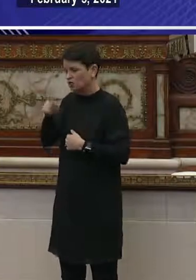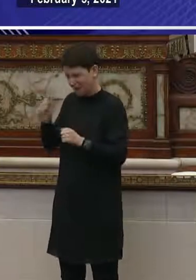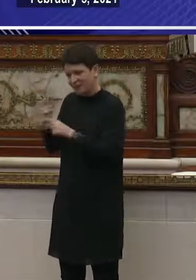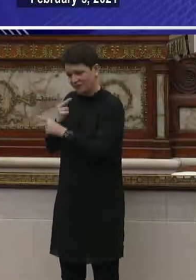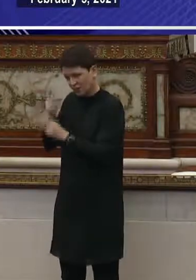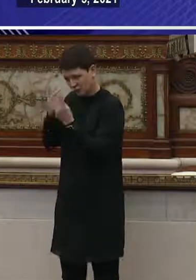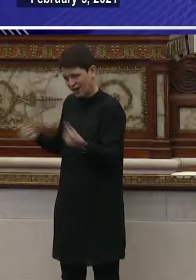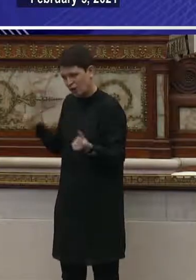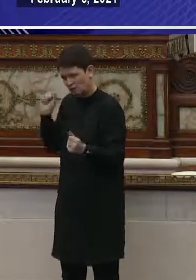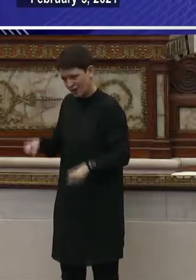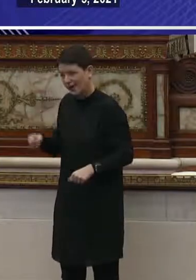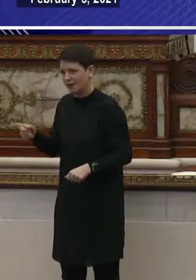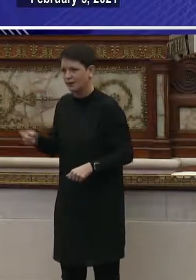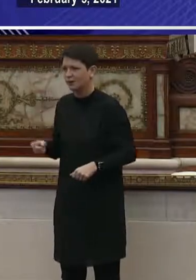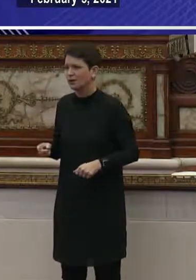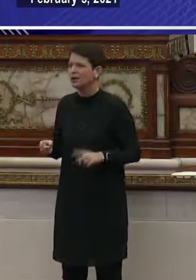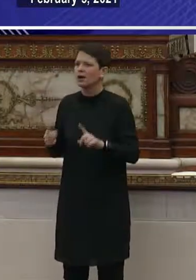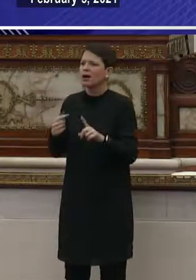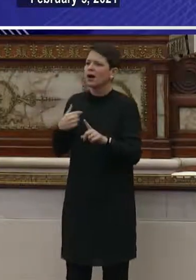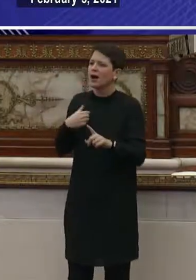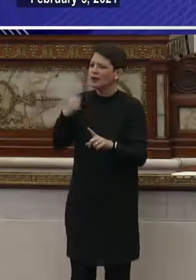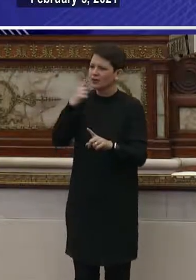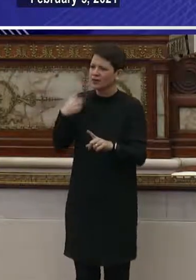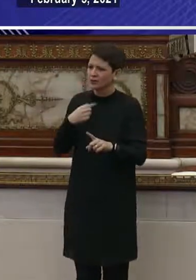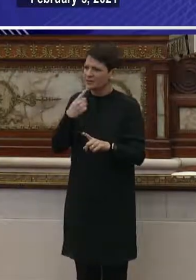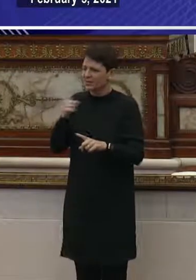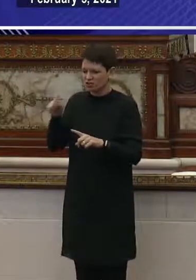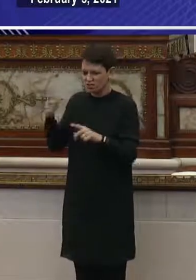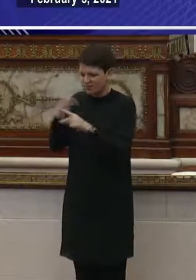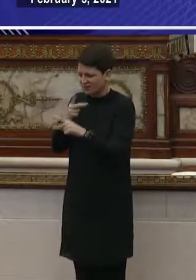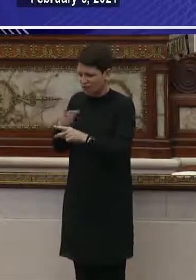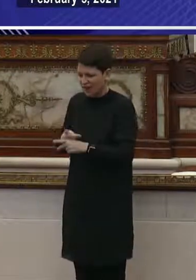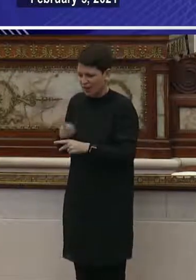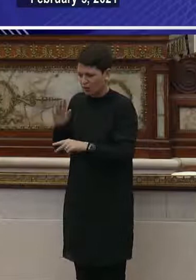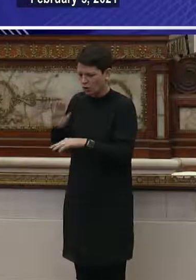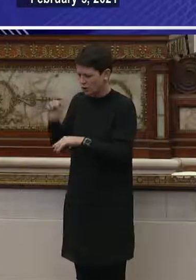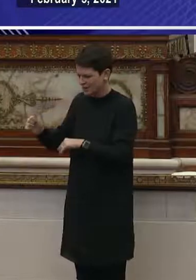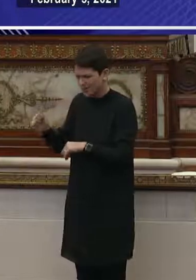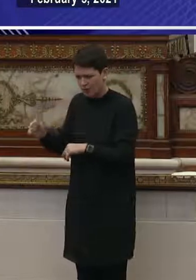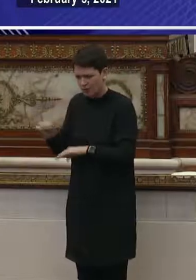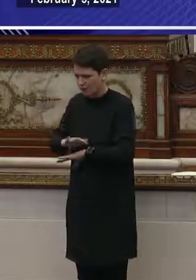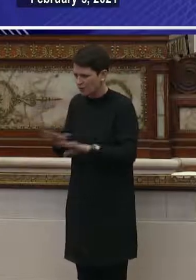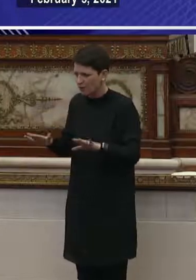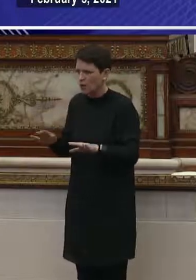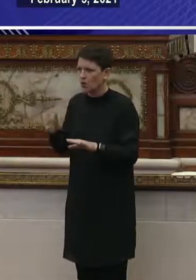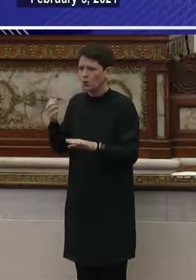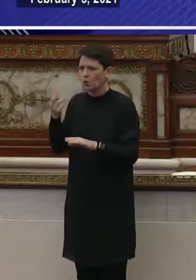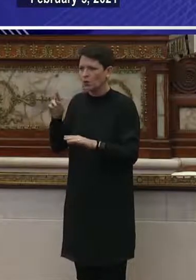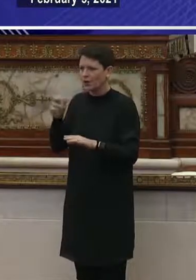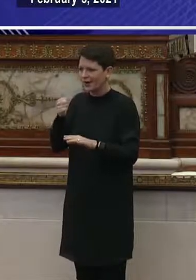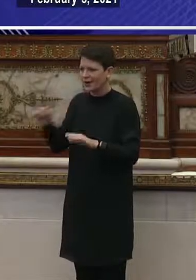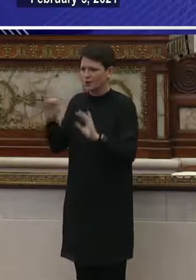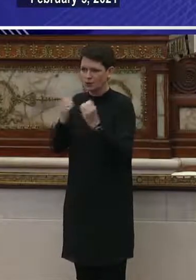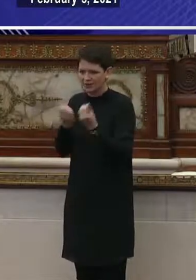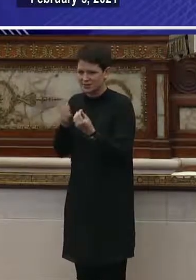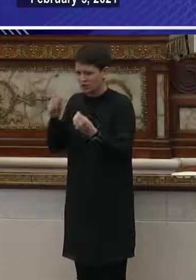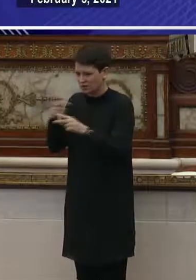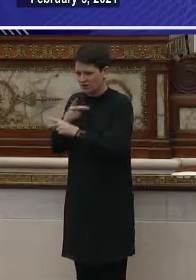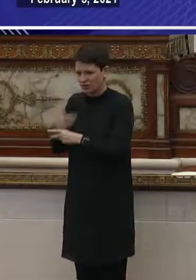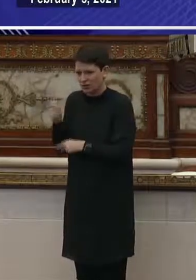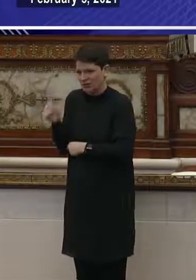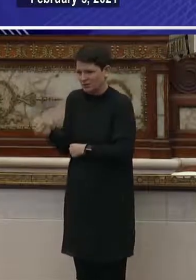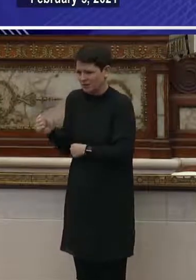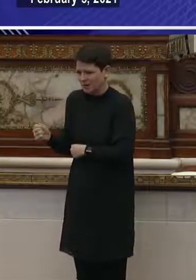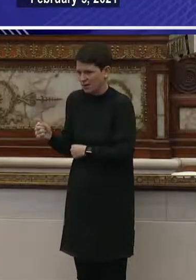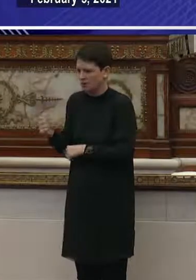out. Absolutely. And I don't think we were saying she needs to figure it out on her own, or any organization need to figure it out on their